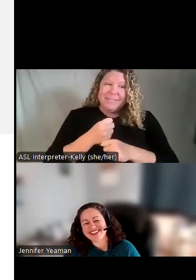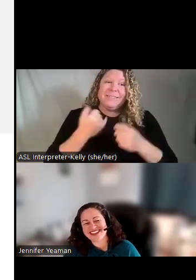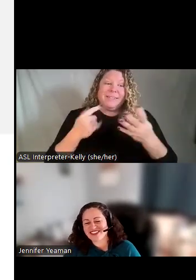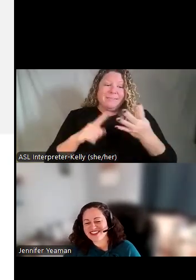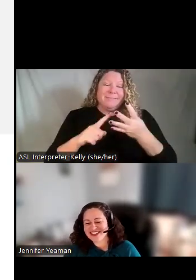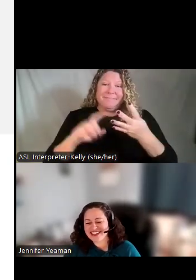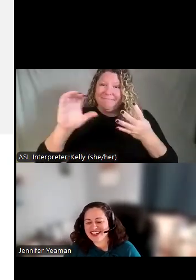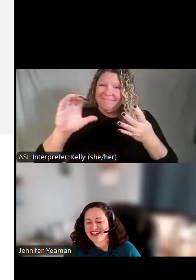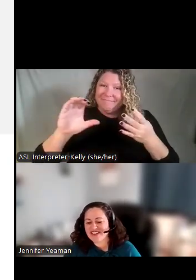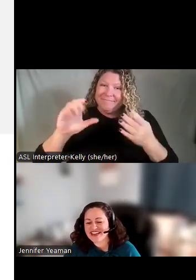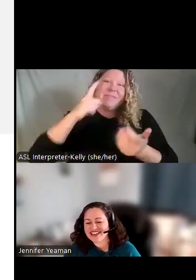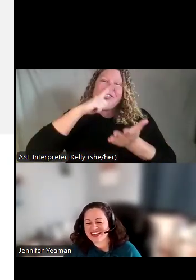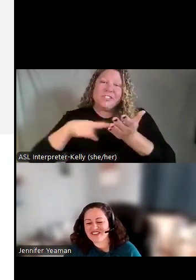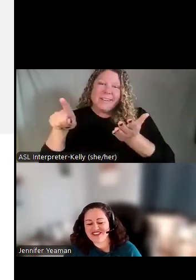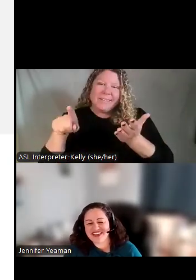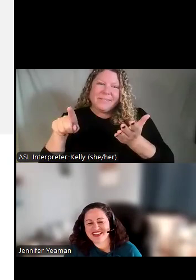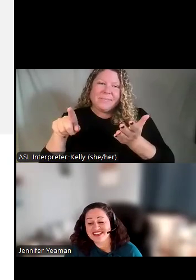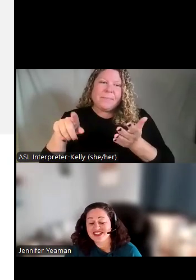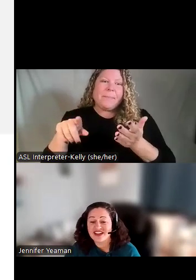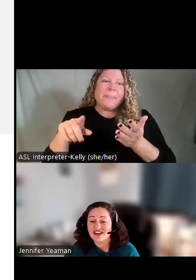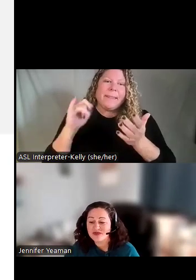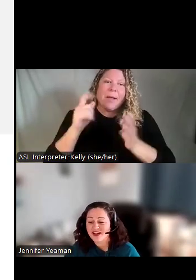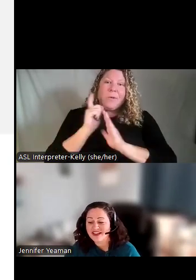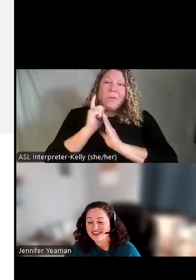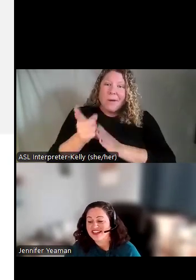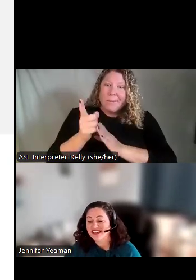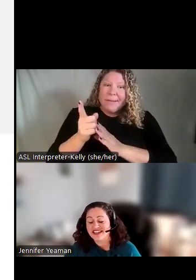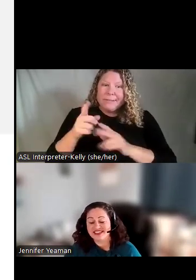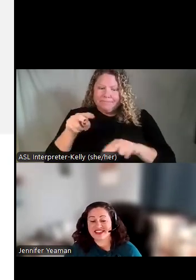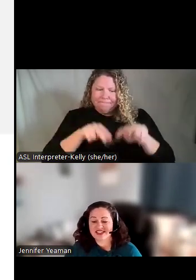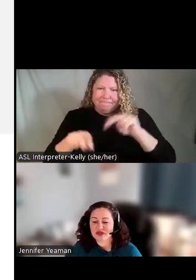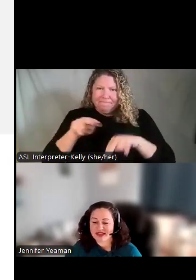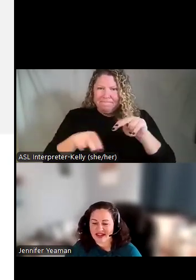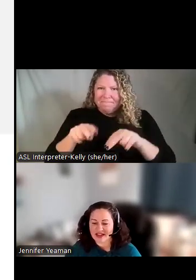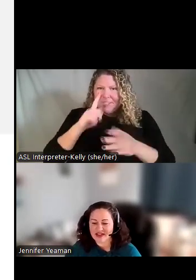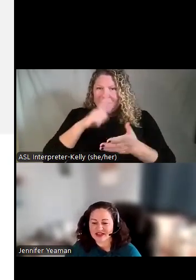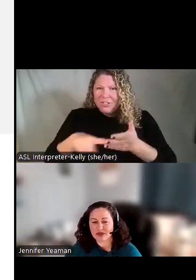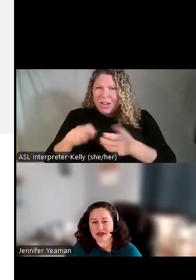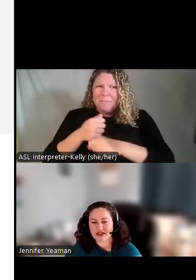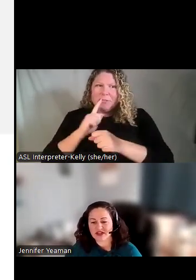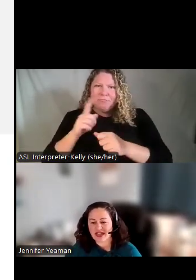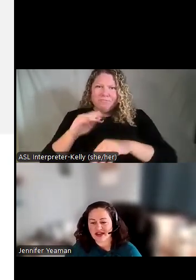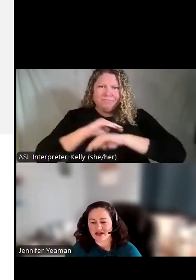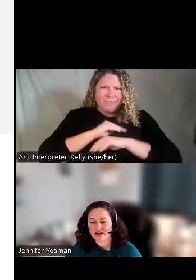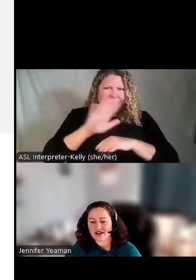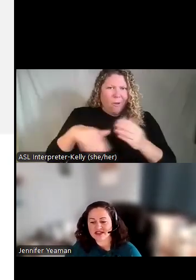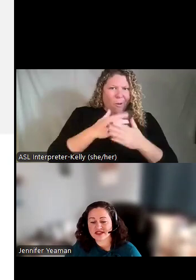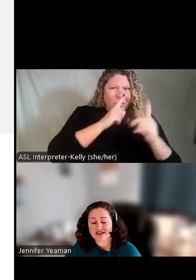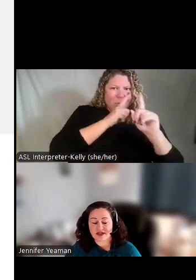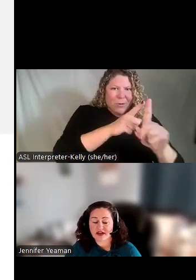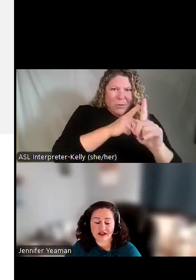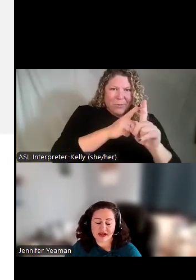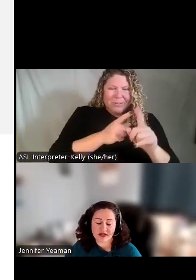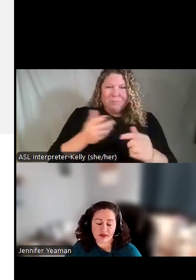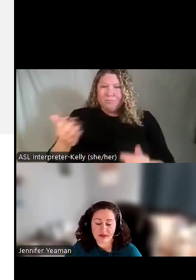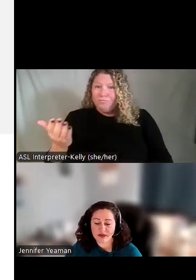we're at the check portion. And we're going to take 1 minute to check our product against the initial planning. So we're going to look at our cards.